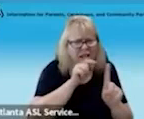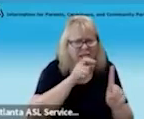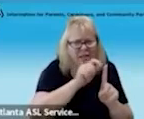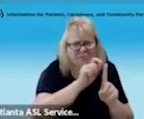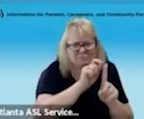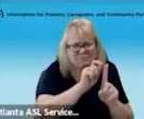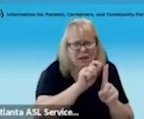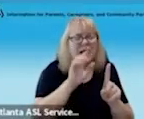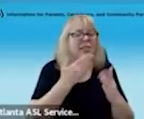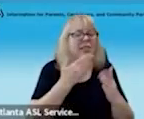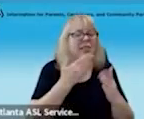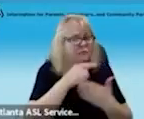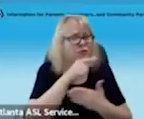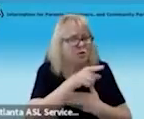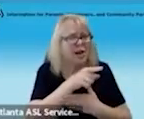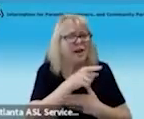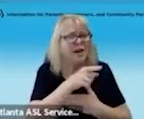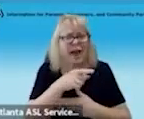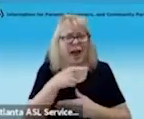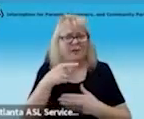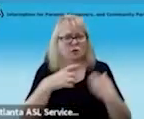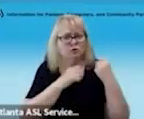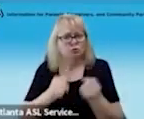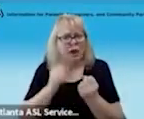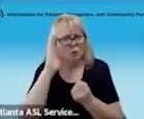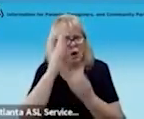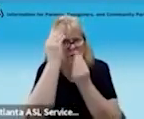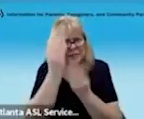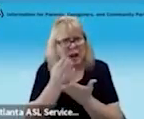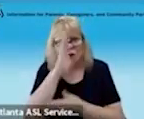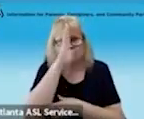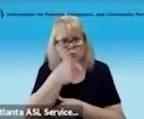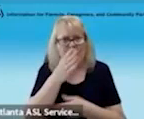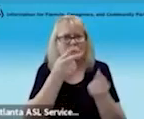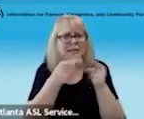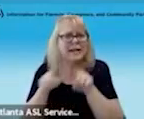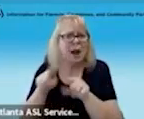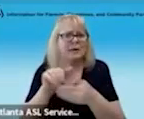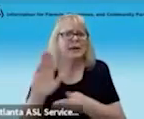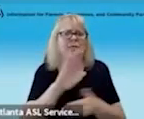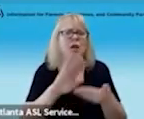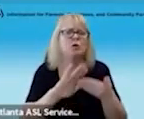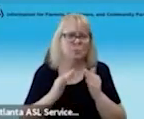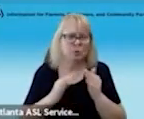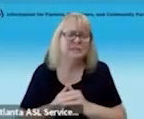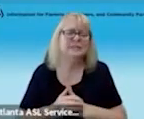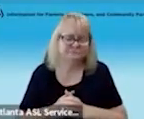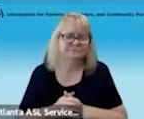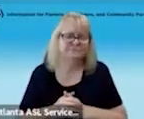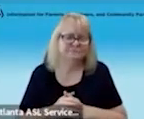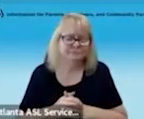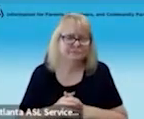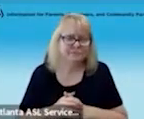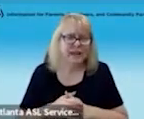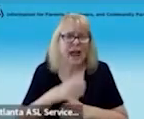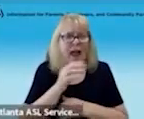not doing great in many, many states. So let's look at the message and don't kill the messenger. Don't go after the messenger. Be